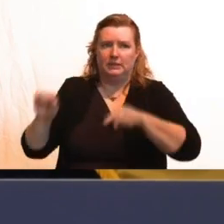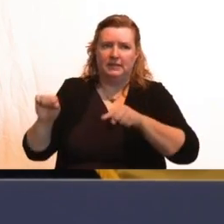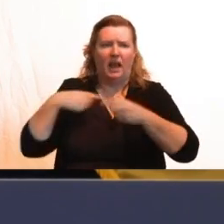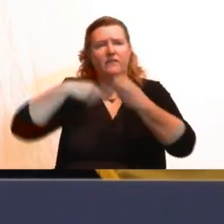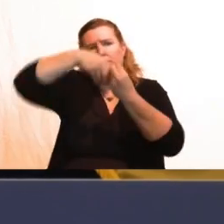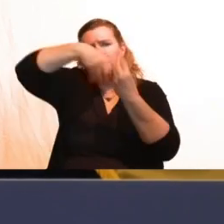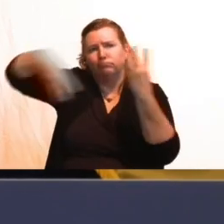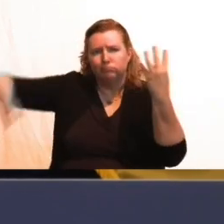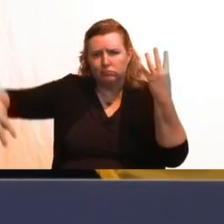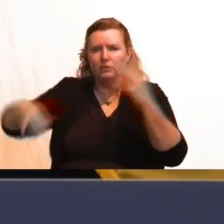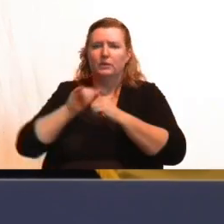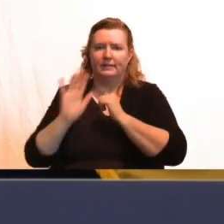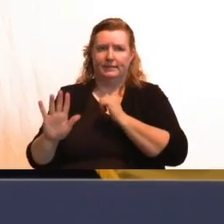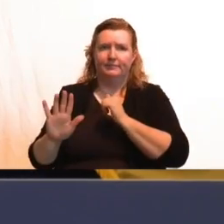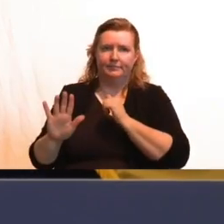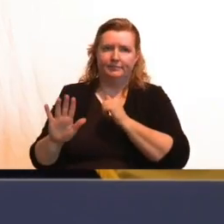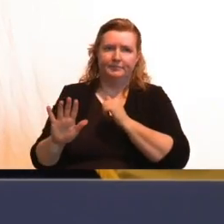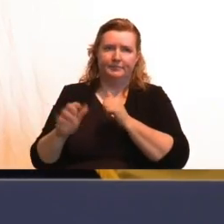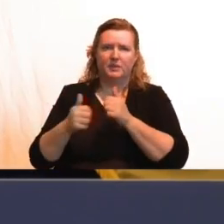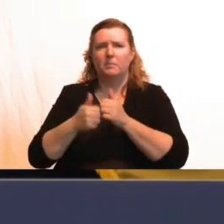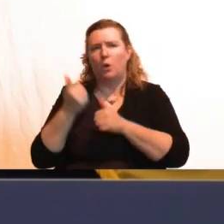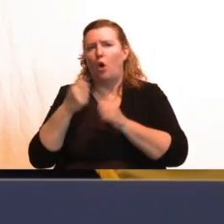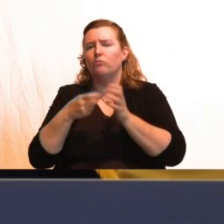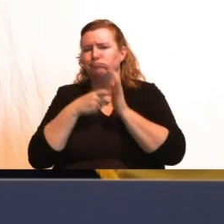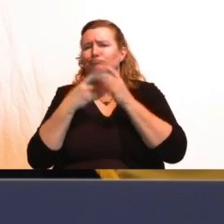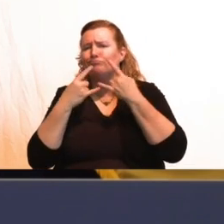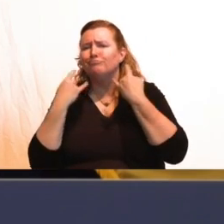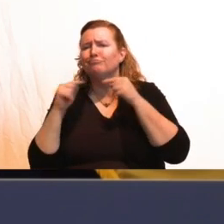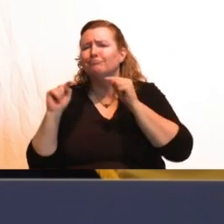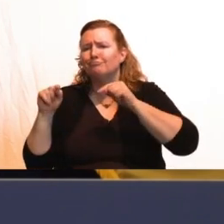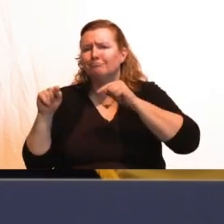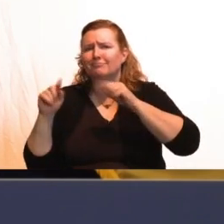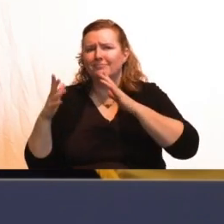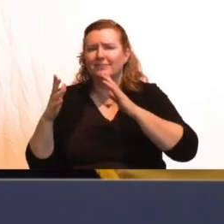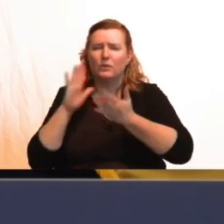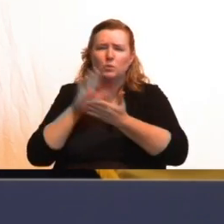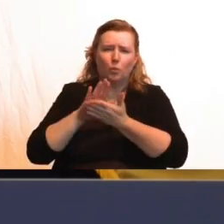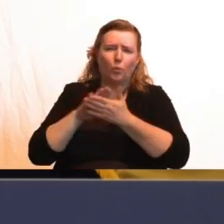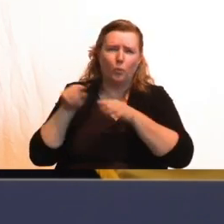So we're lifting that as of Monday, and we sat around and said, you know what,